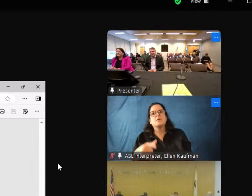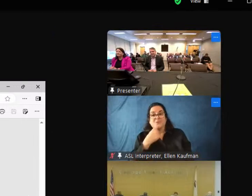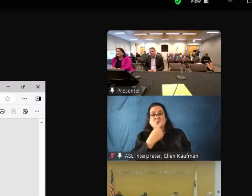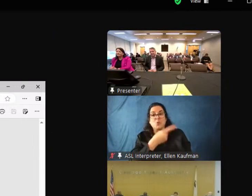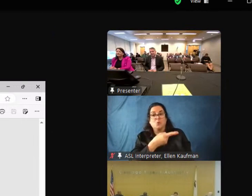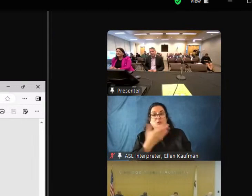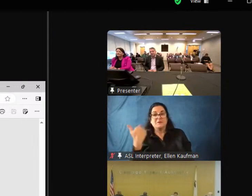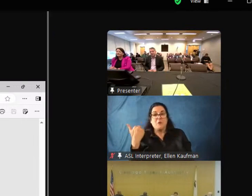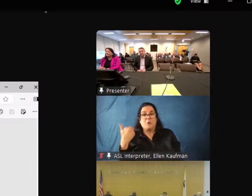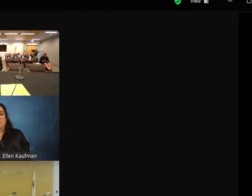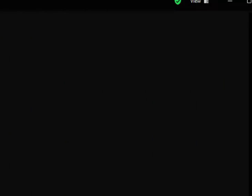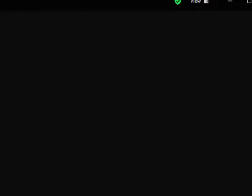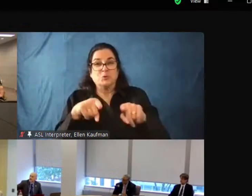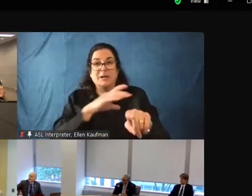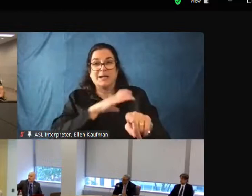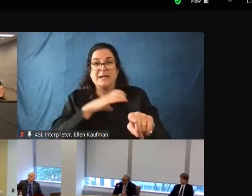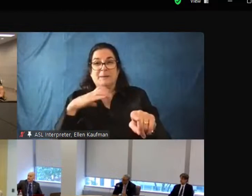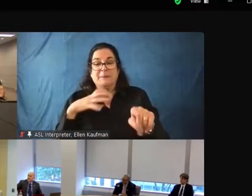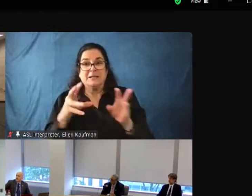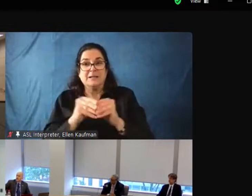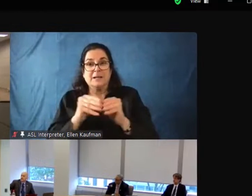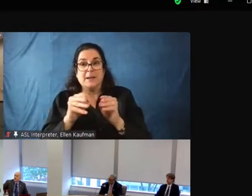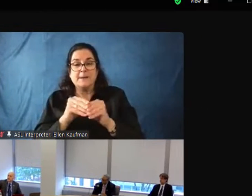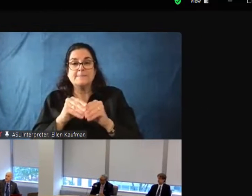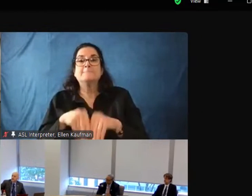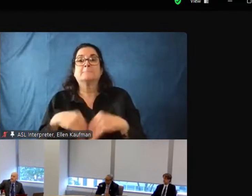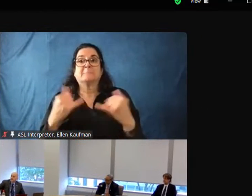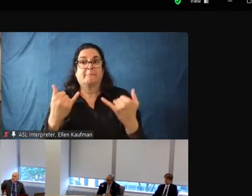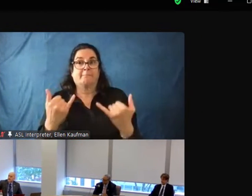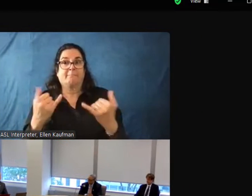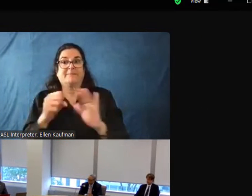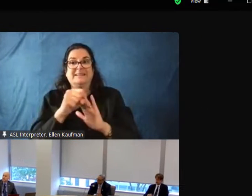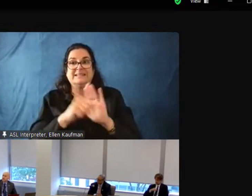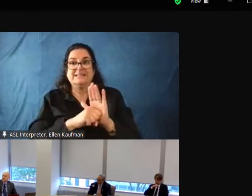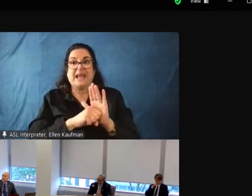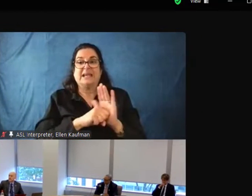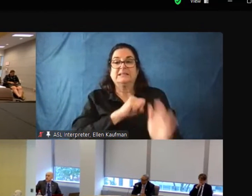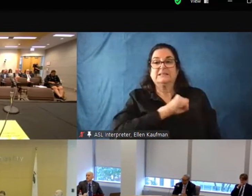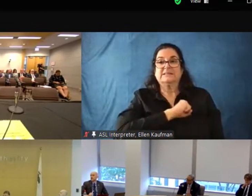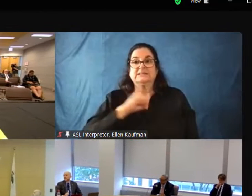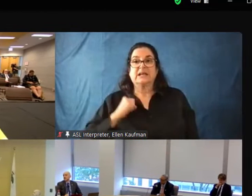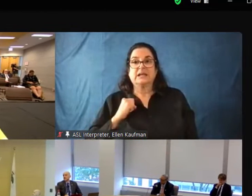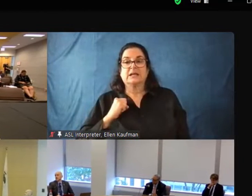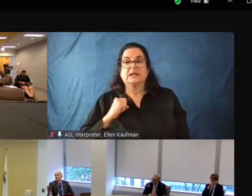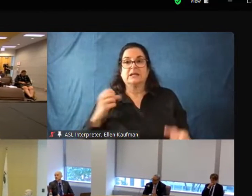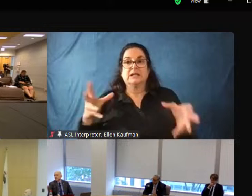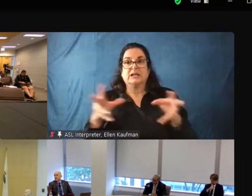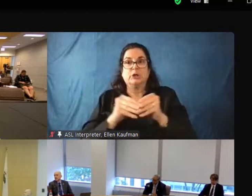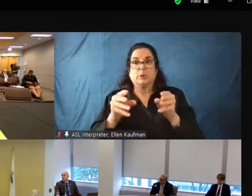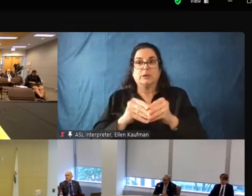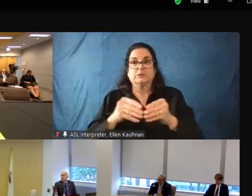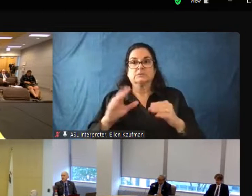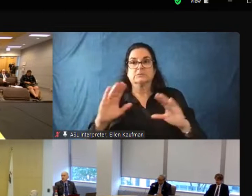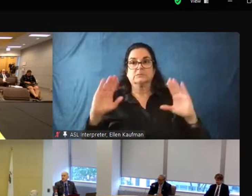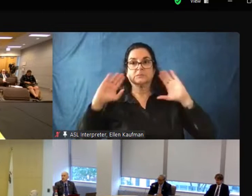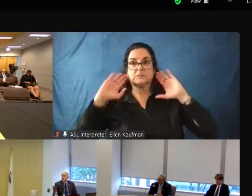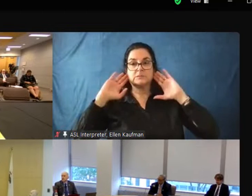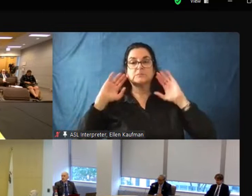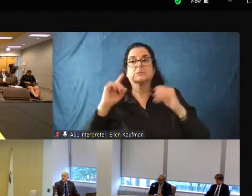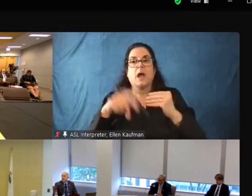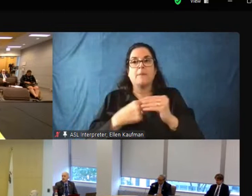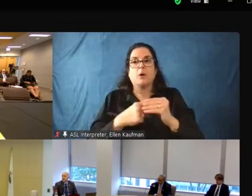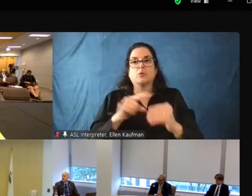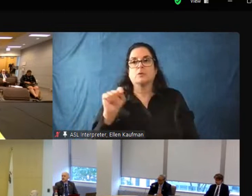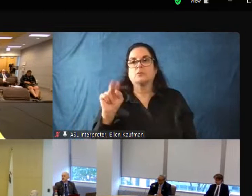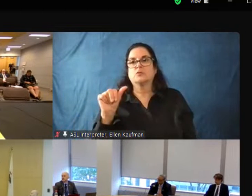But as you know, there's currently a series of state Senate hearings about transit in the region.